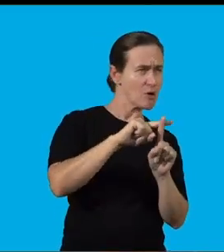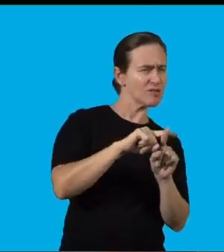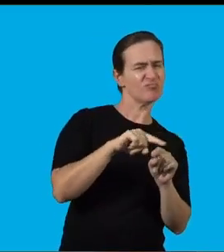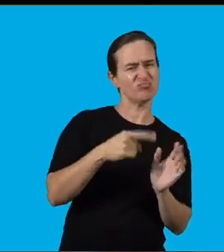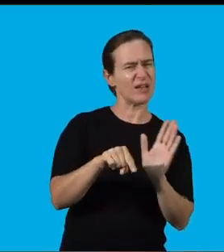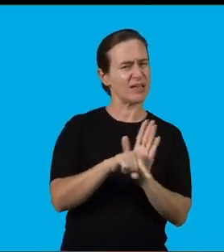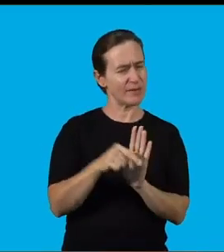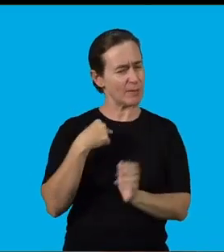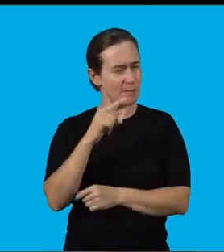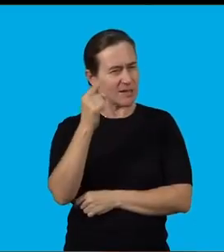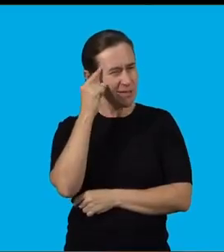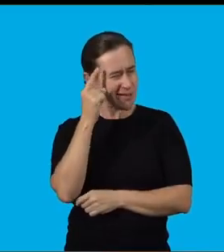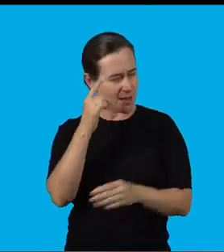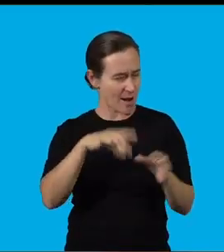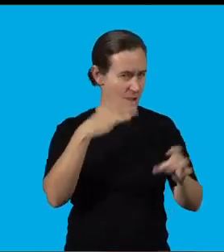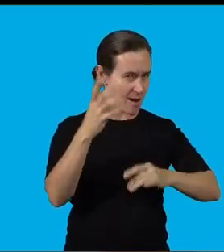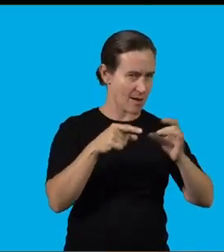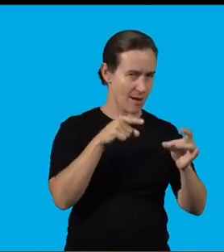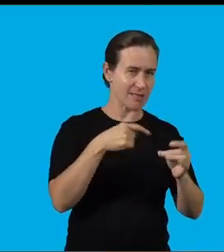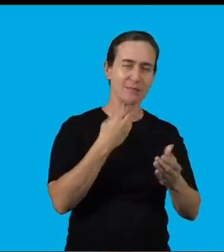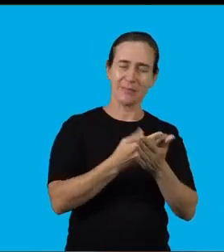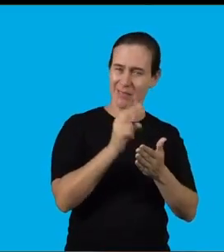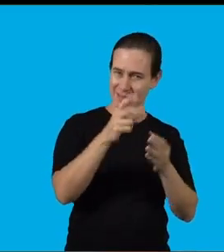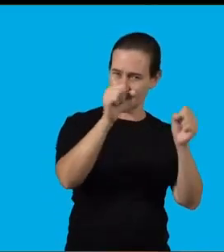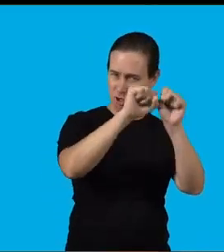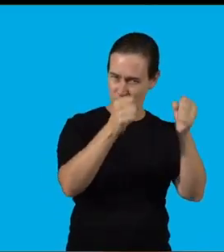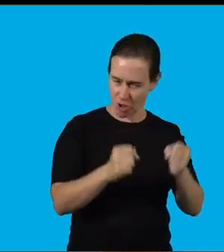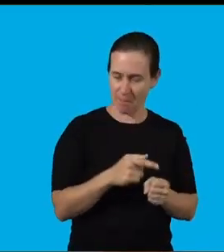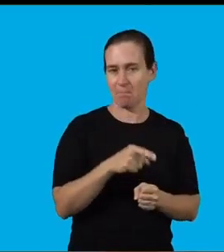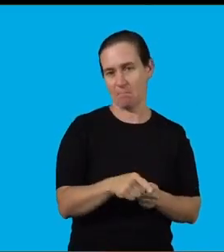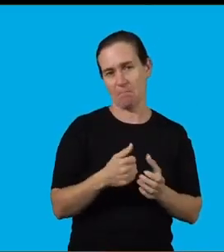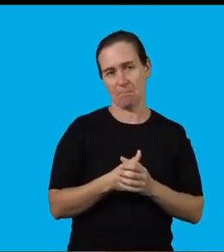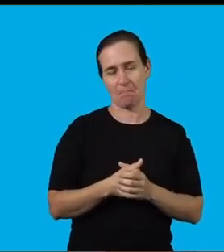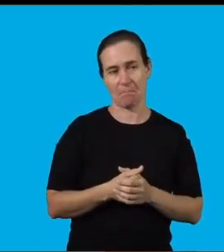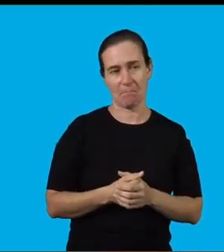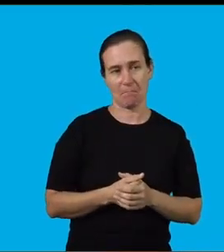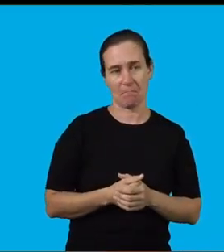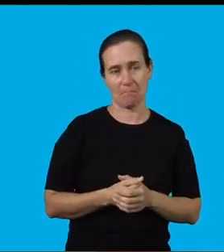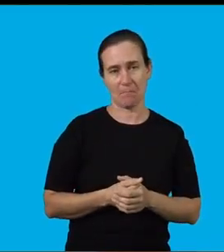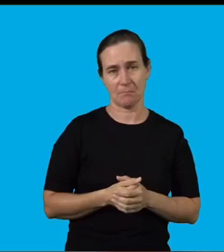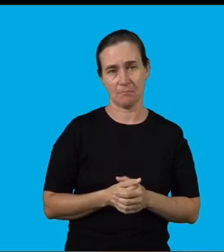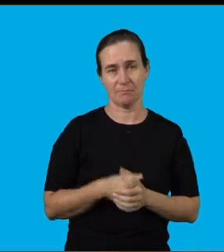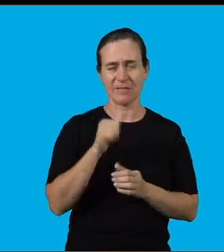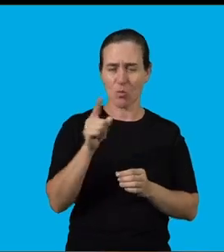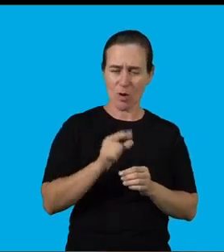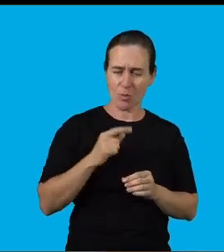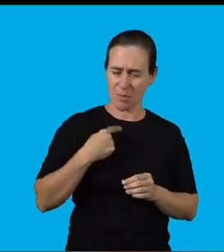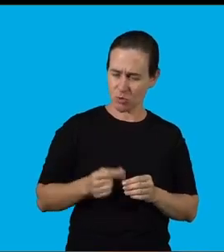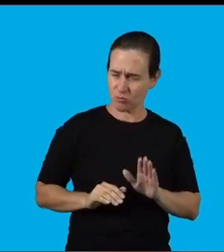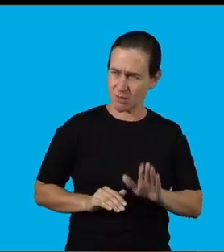negative? And that's where the shapes of the graphs become very important. Remember when we were talking about the steps